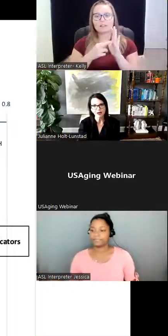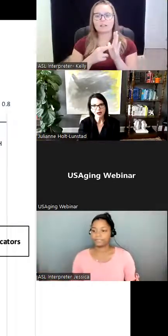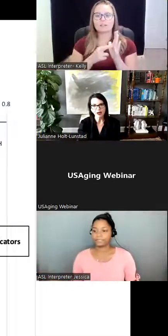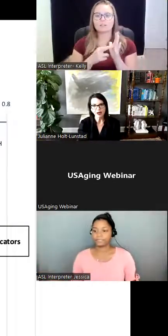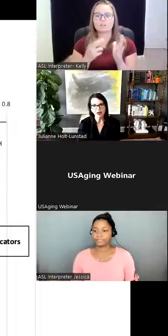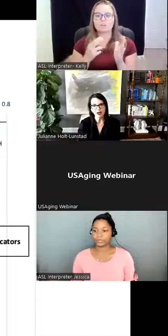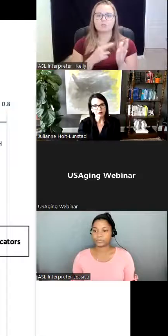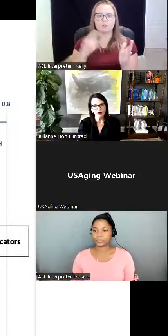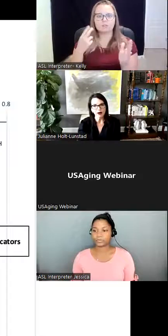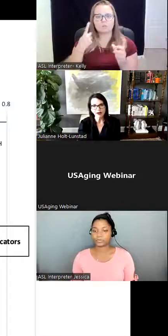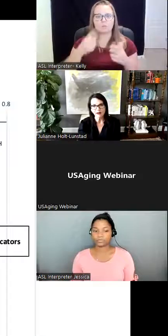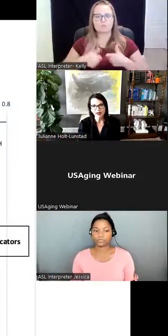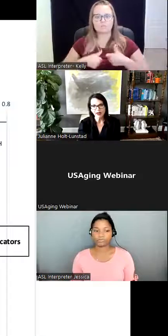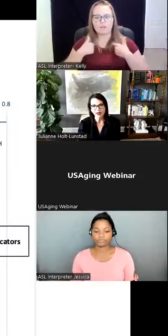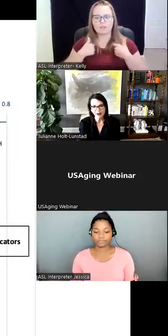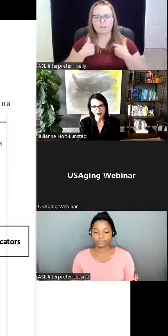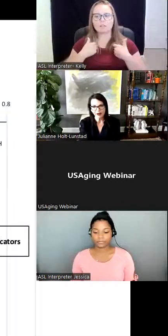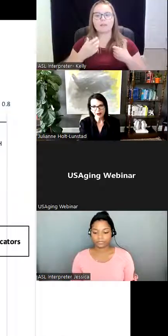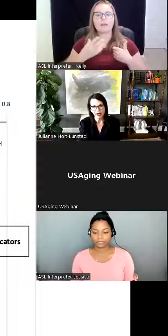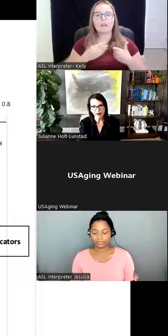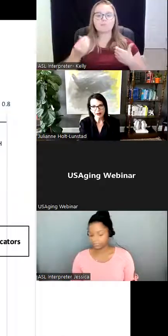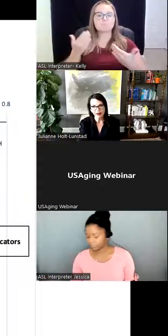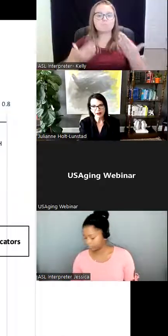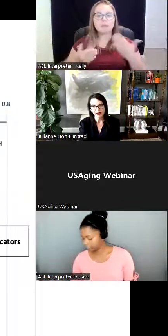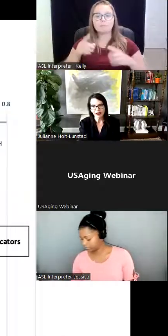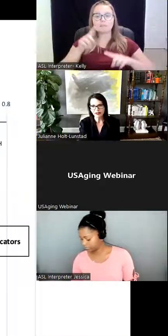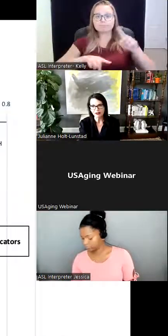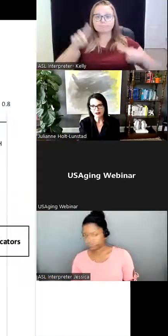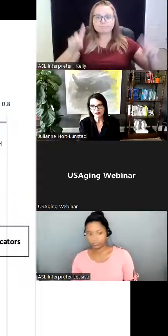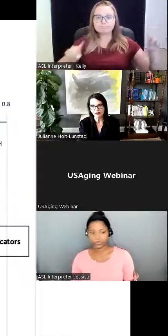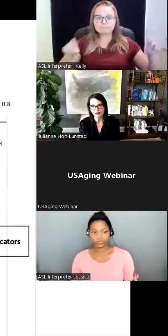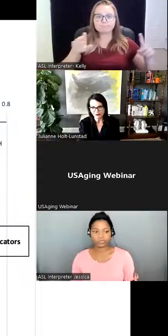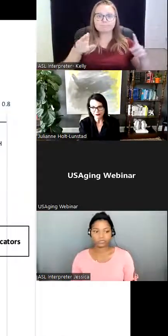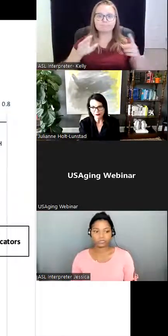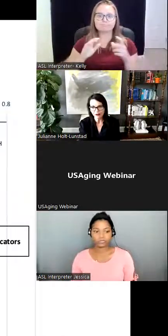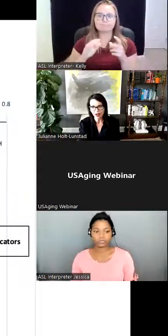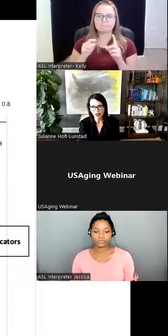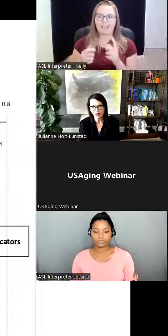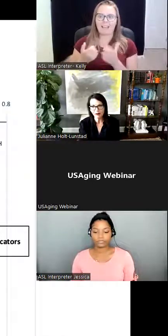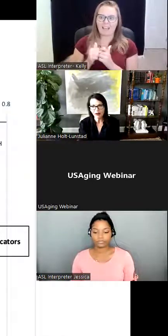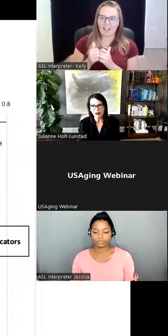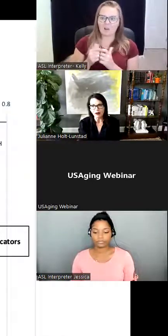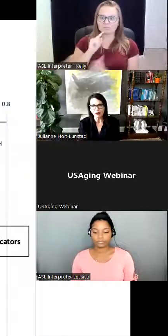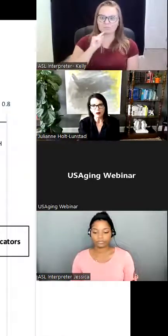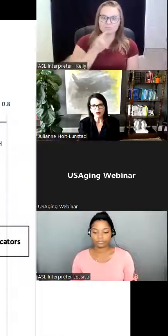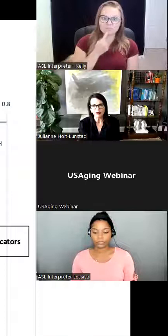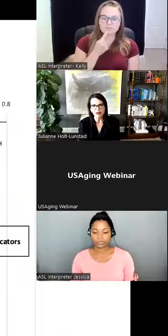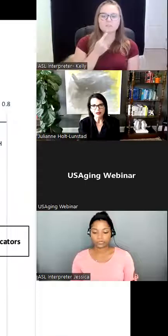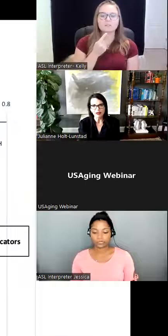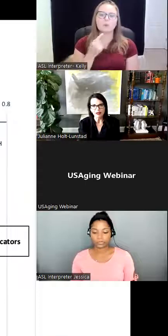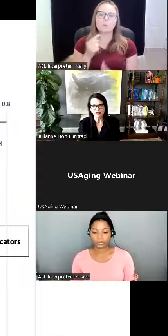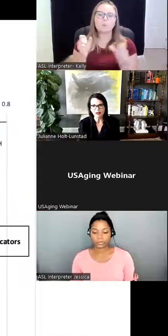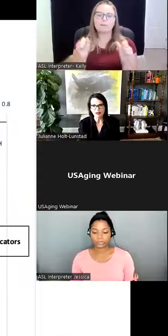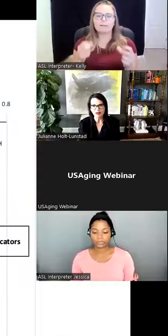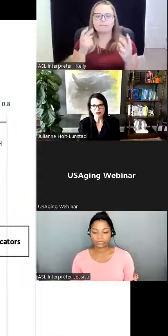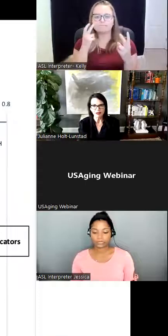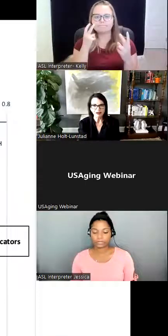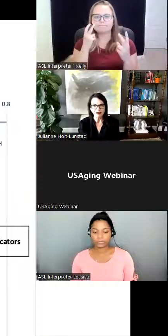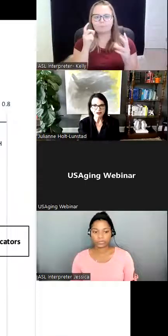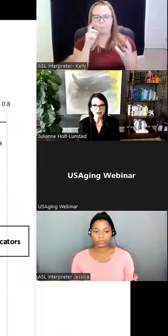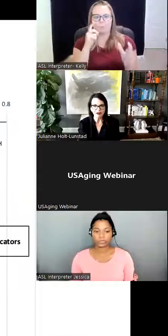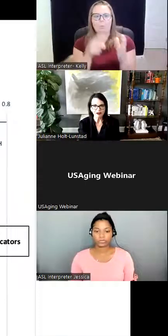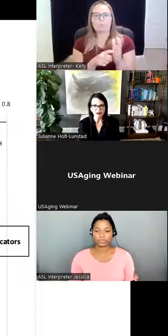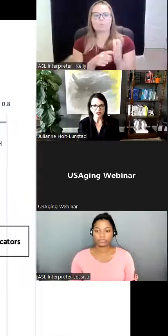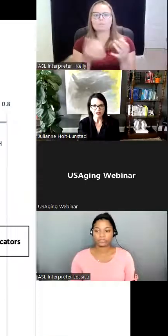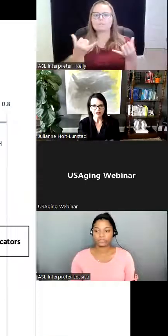survival. And while they may vary in their magnitude, what we can see is that